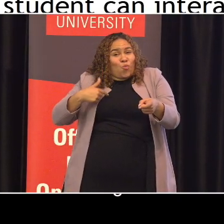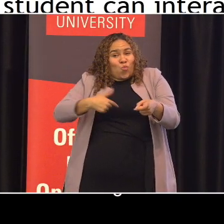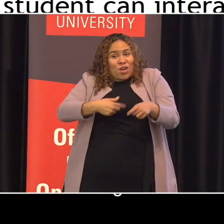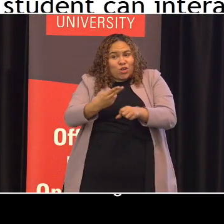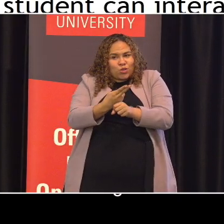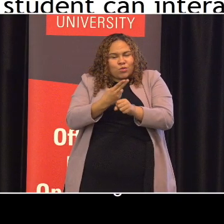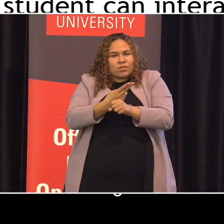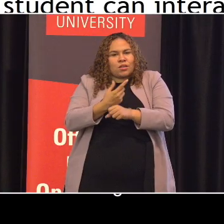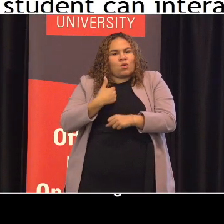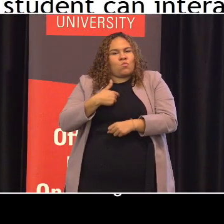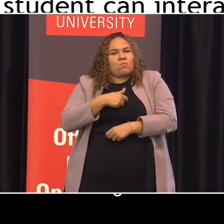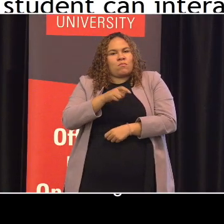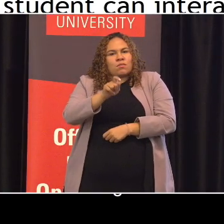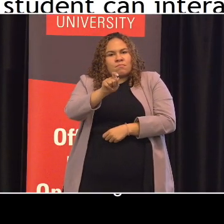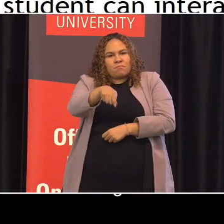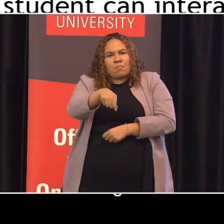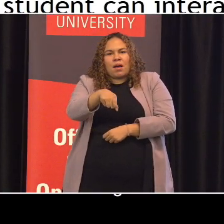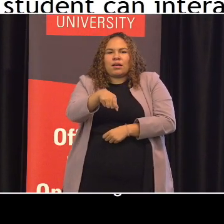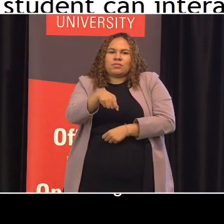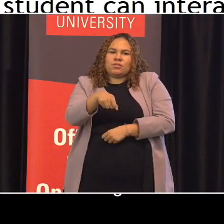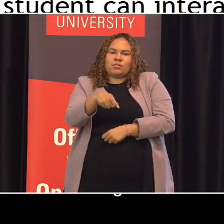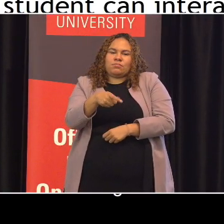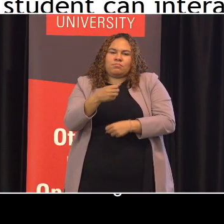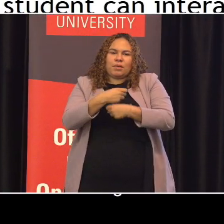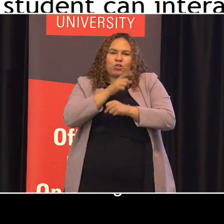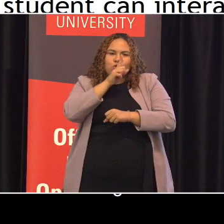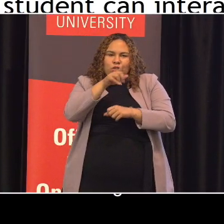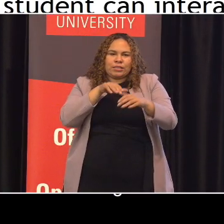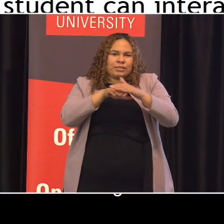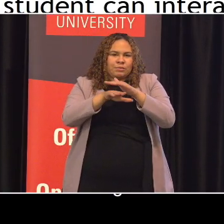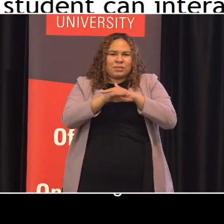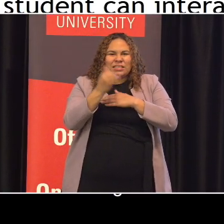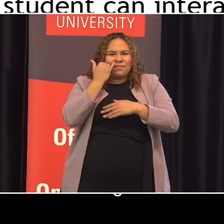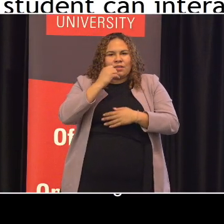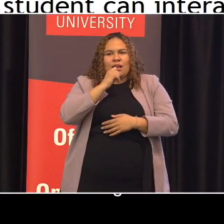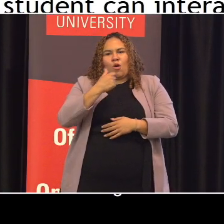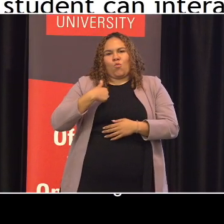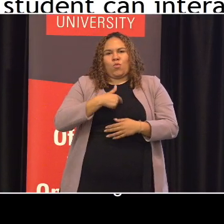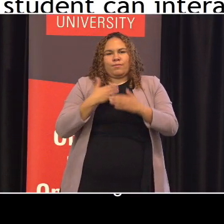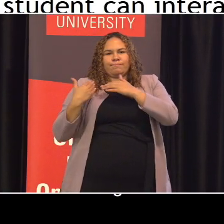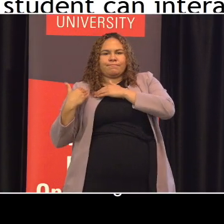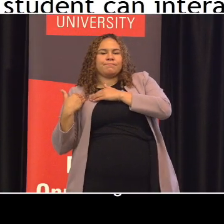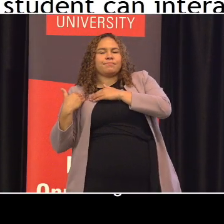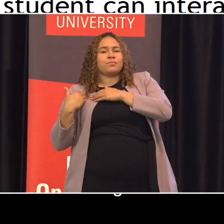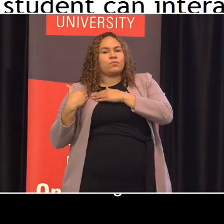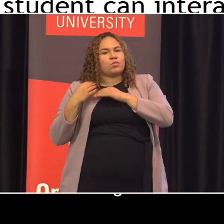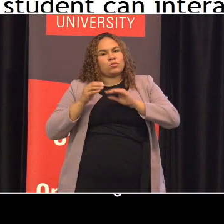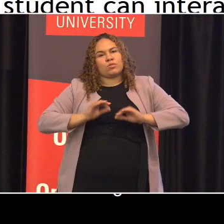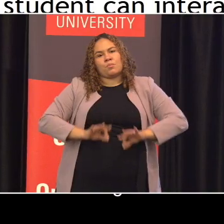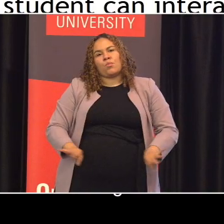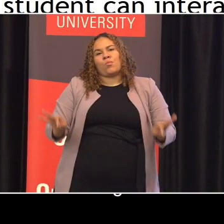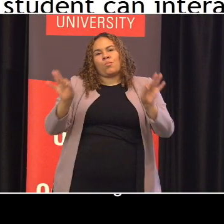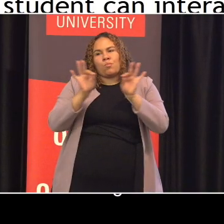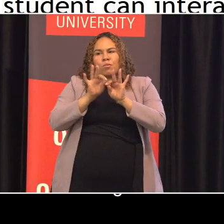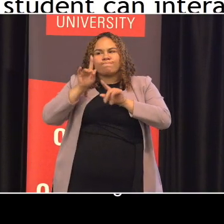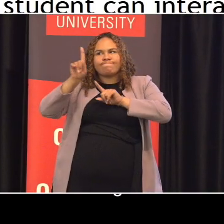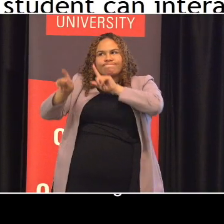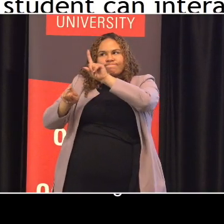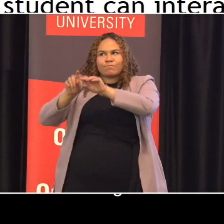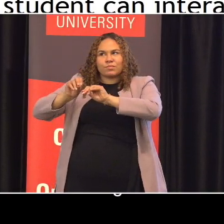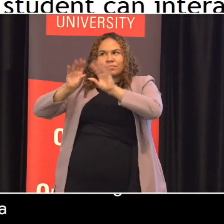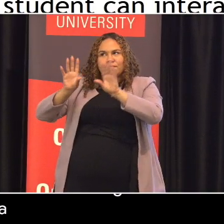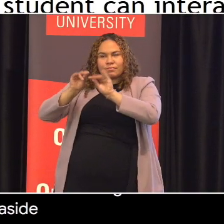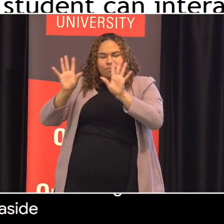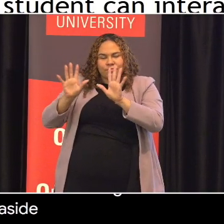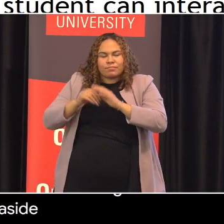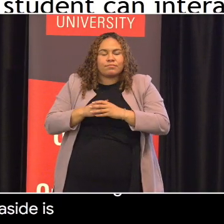still liable if it is inaccessible. So it's really important to ask those questions. Also, as an